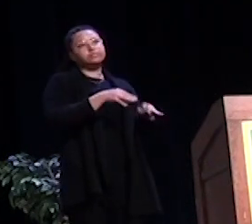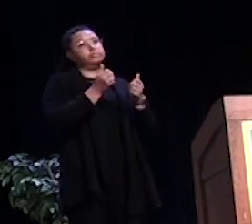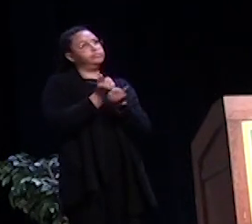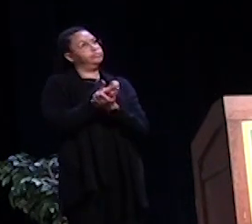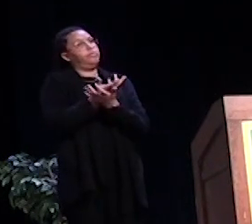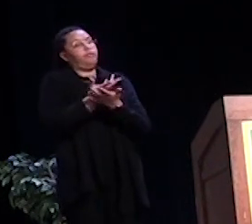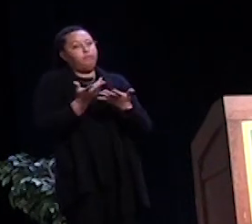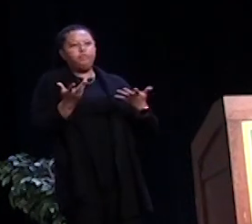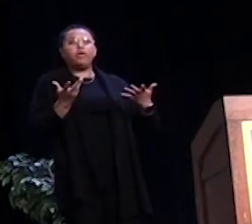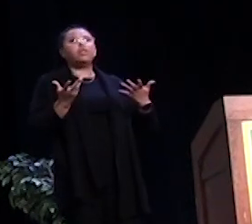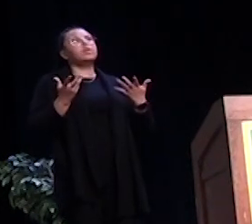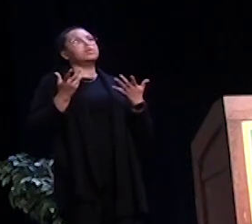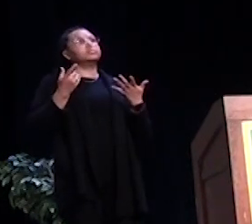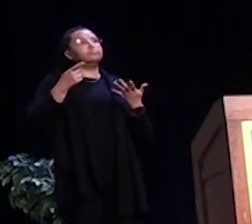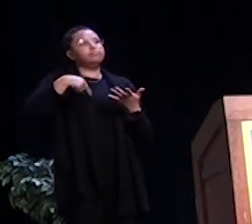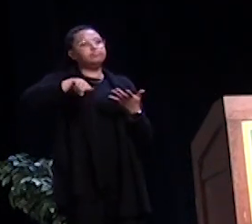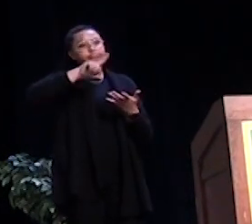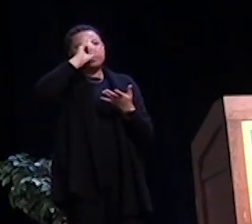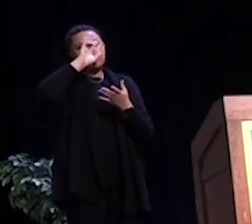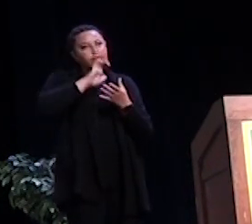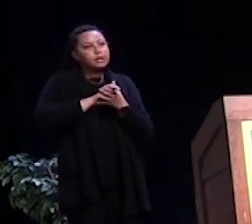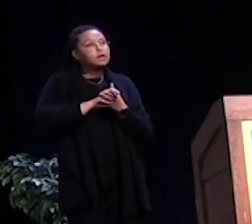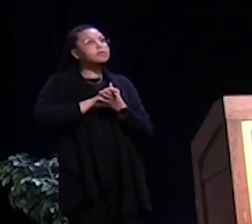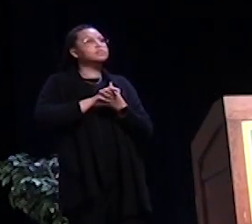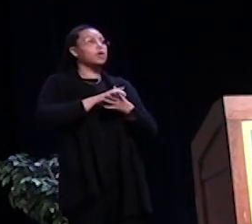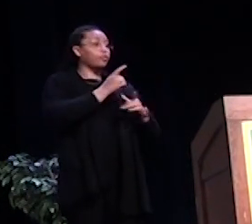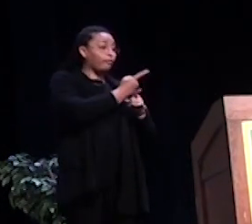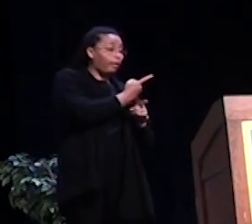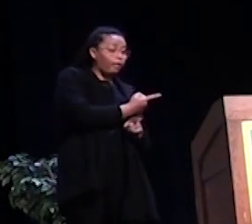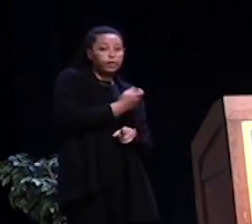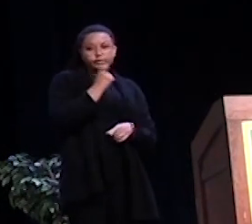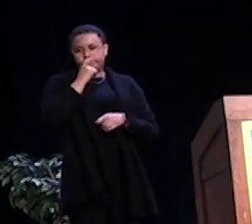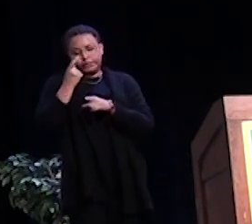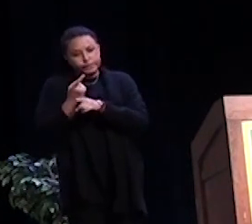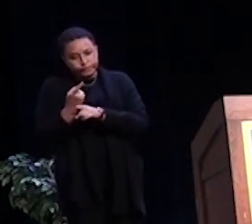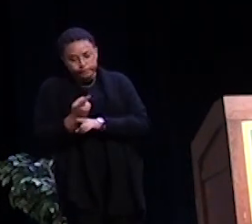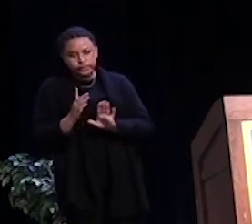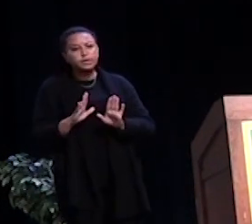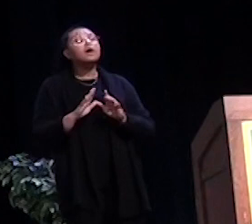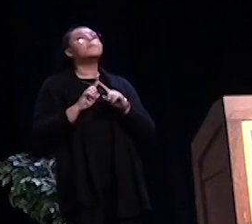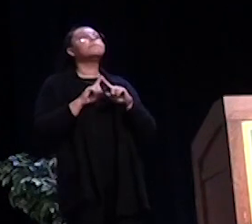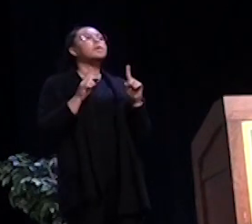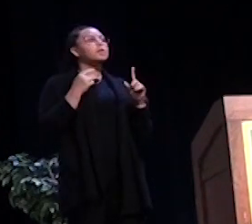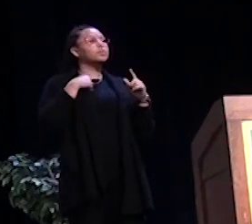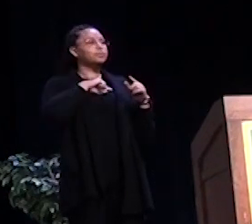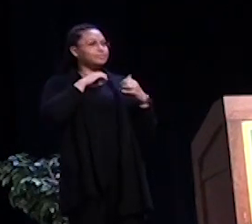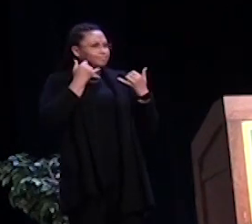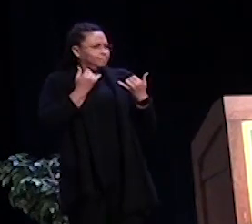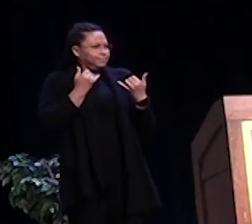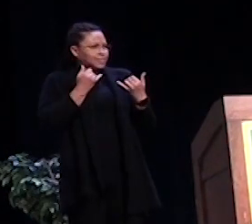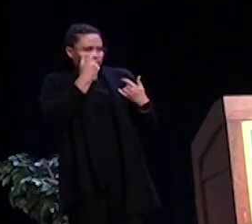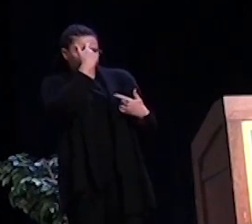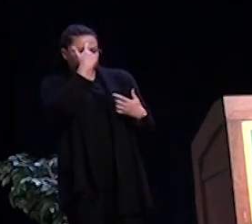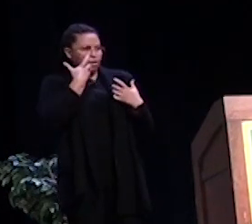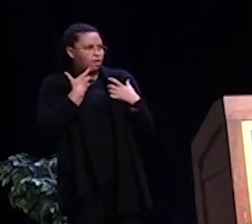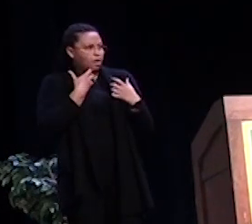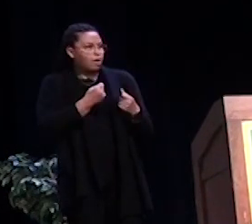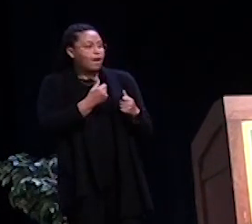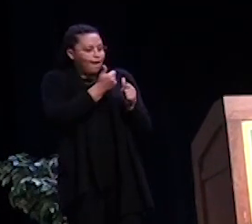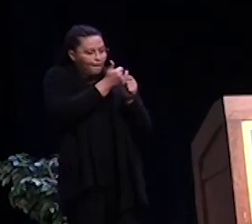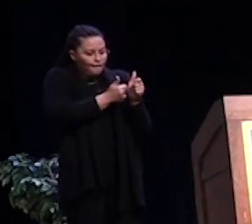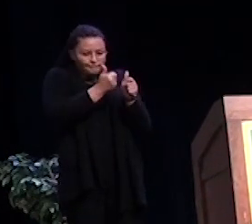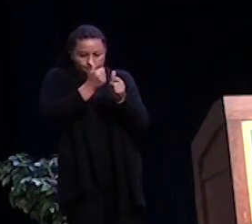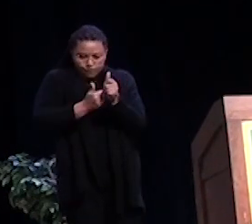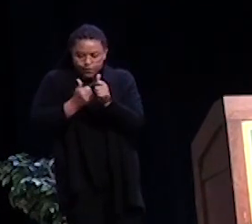lot of things that people believe, either correctly or incorrectly. But when we're talking about mental health here, we're really talking about the fact that every single person